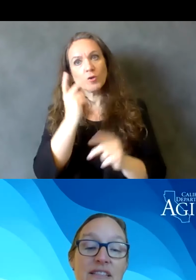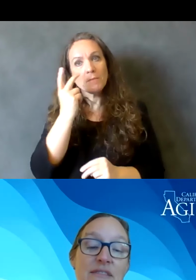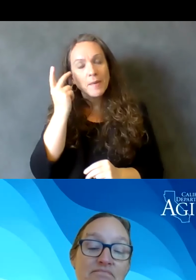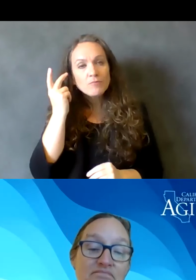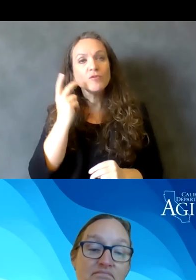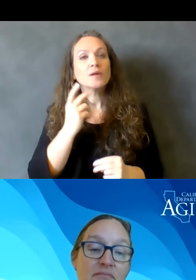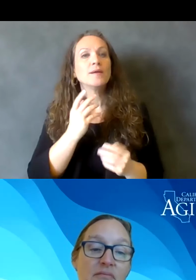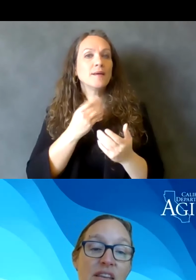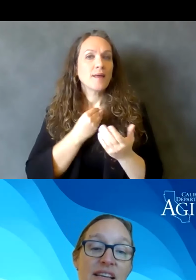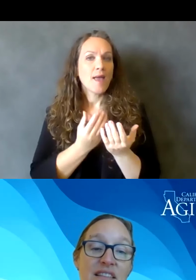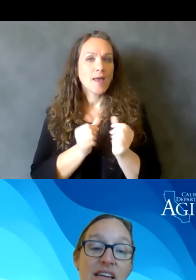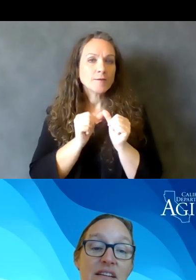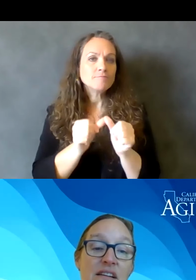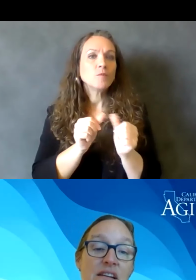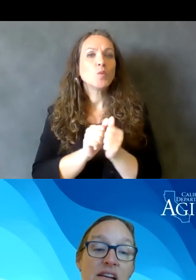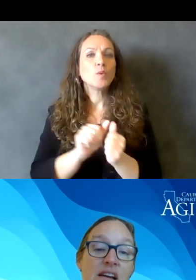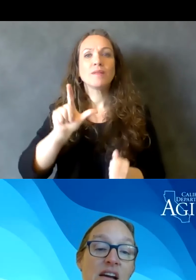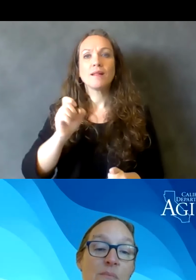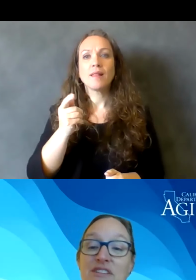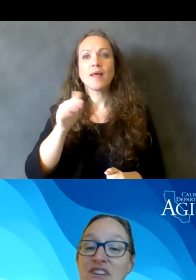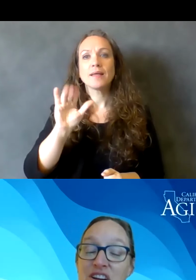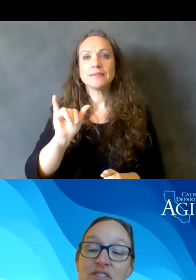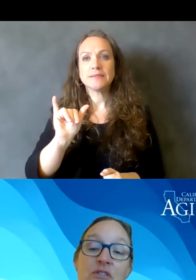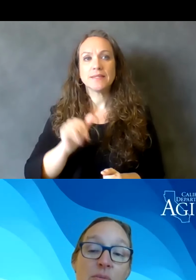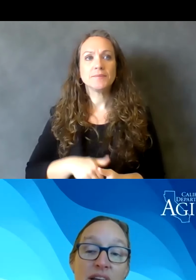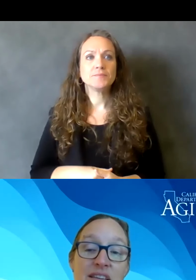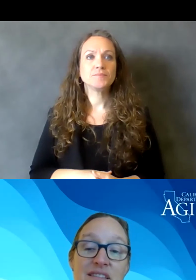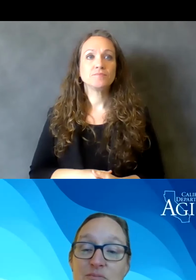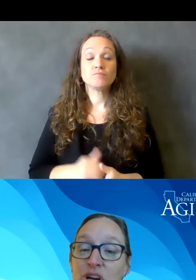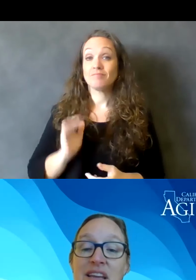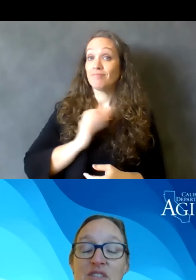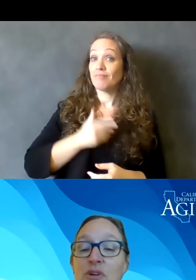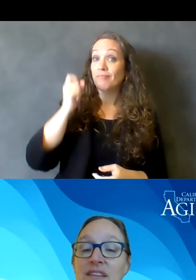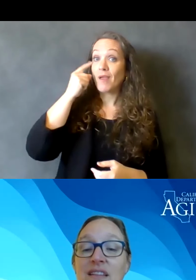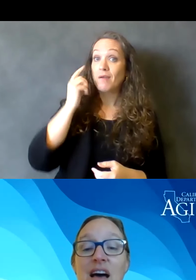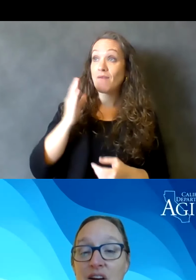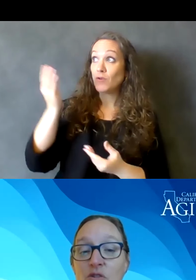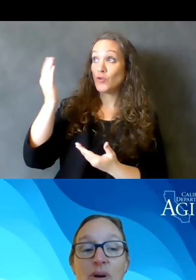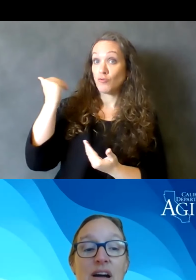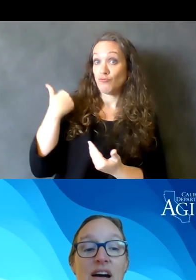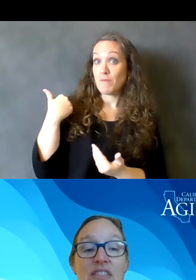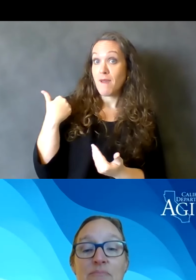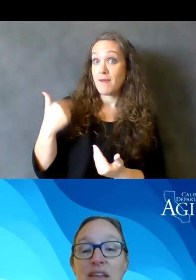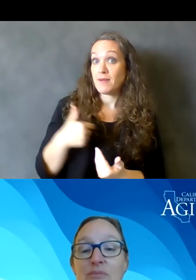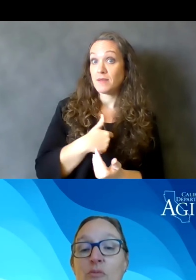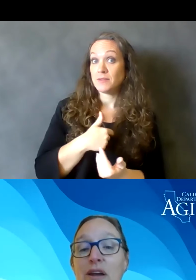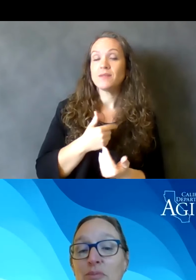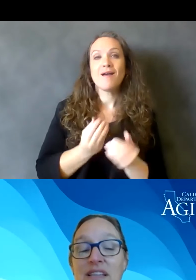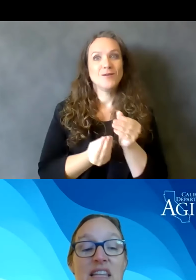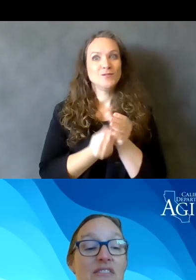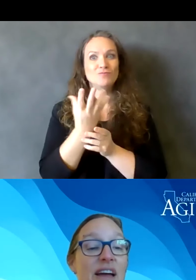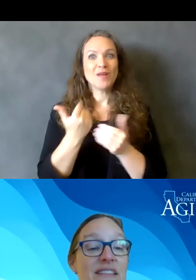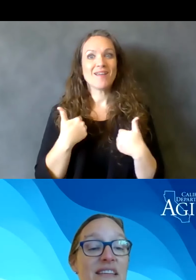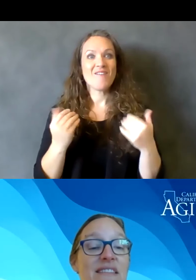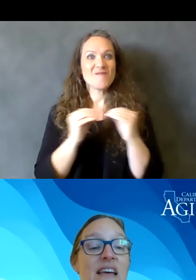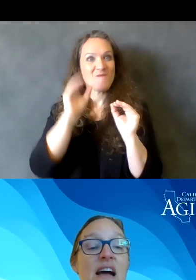their legacy. Next slide. But as our governor reminded us, spring has brought us a lot of hope, and no better place